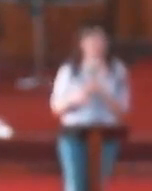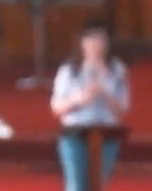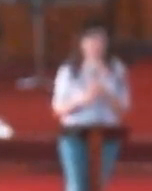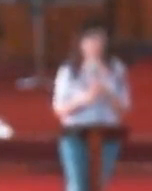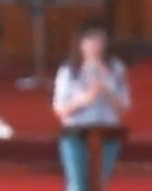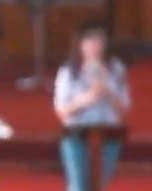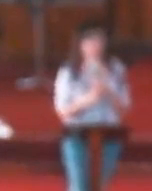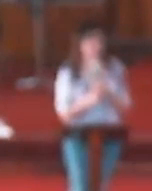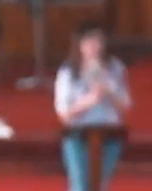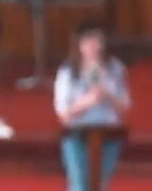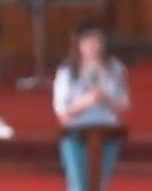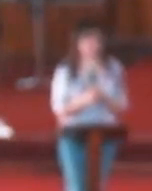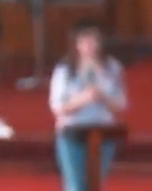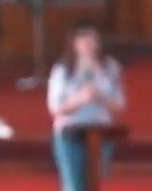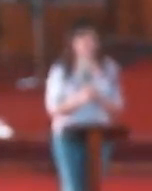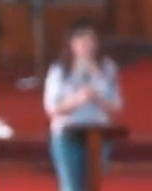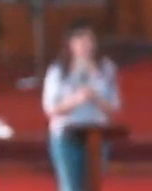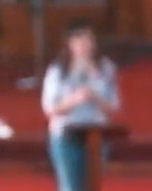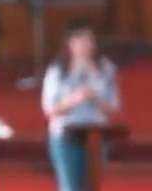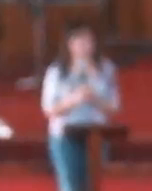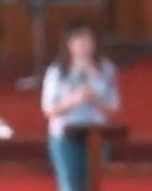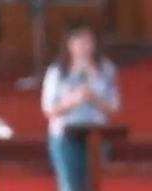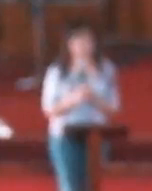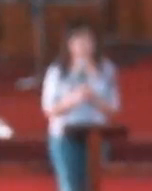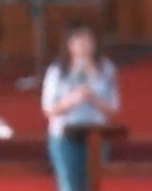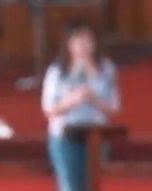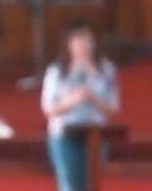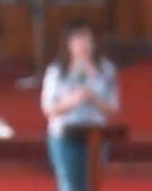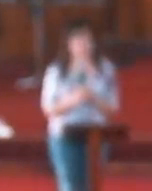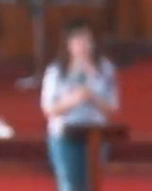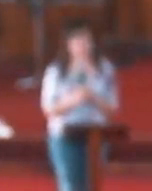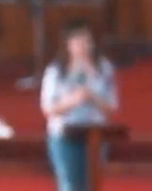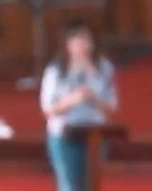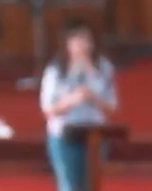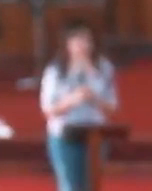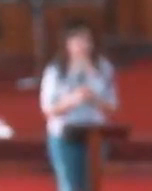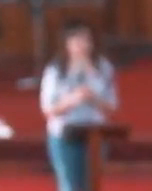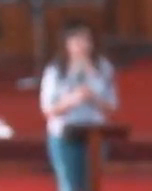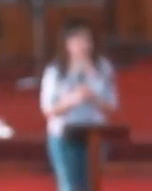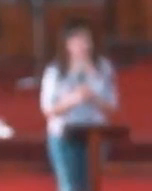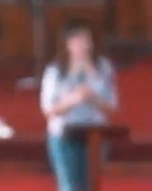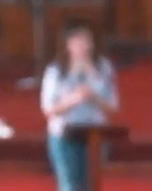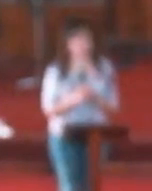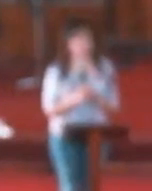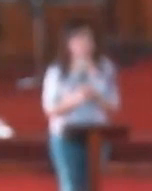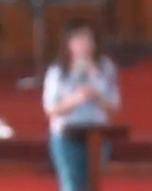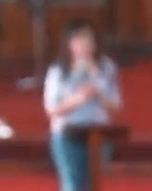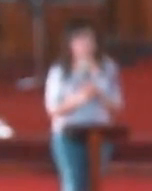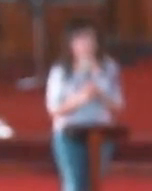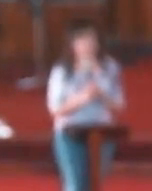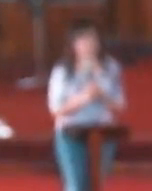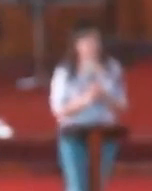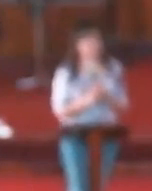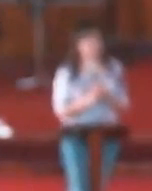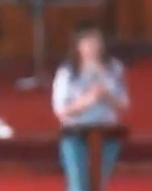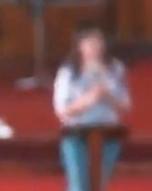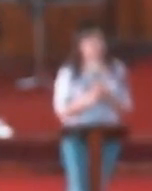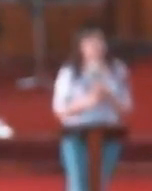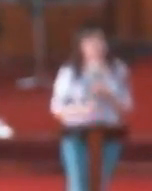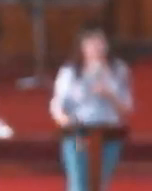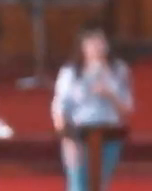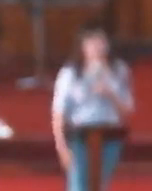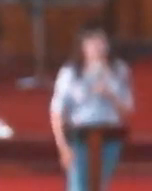out to other people. Y si yo receto algo, tenga cuidado de no causar decepción en la persona y